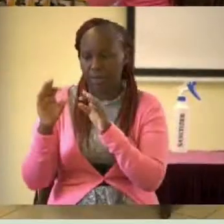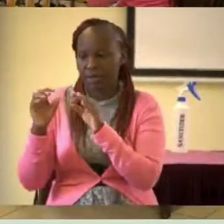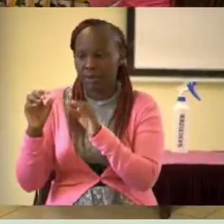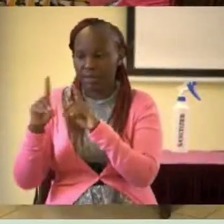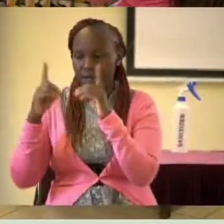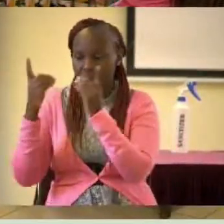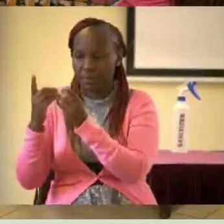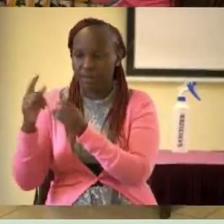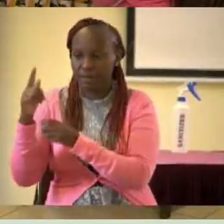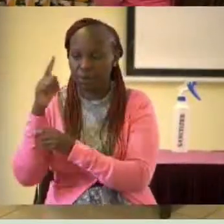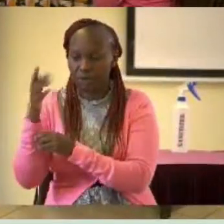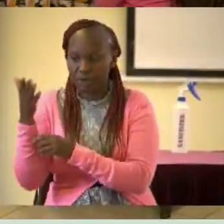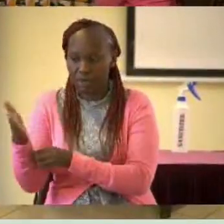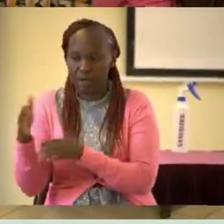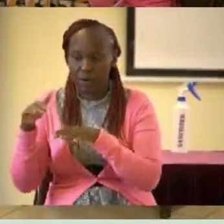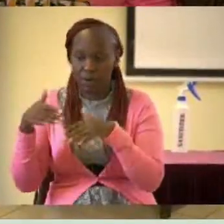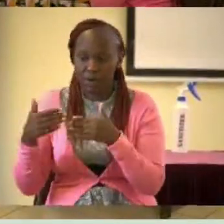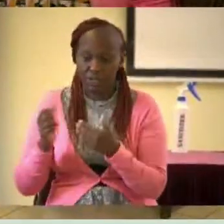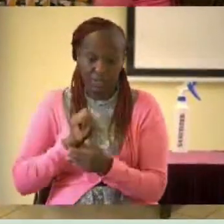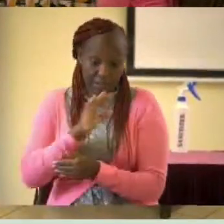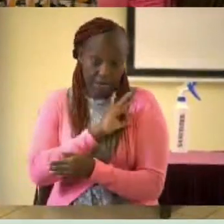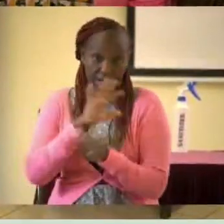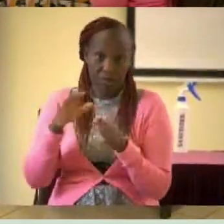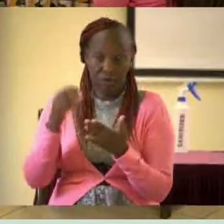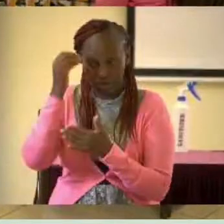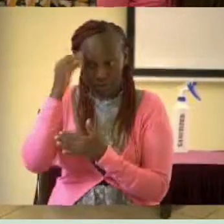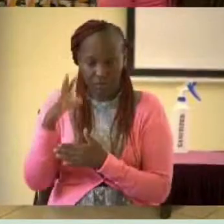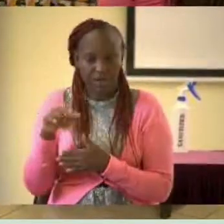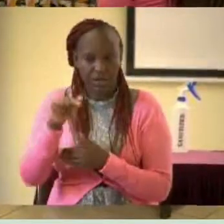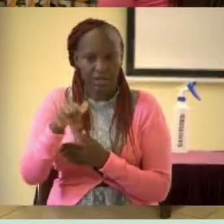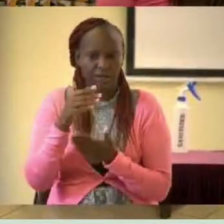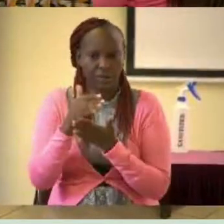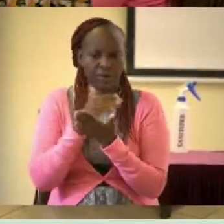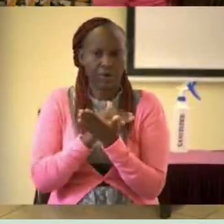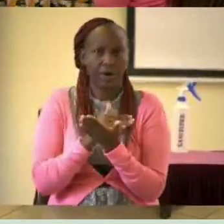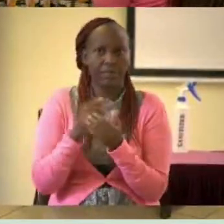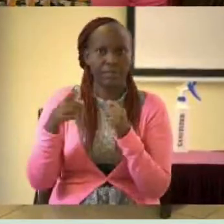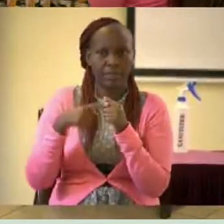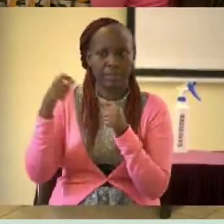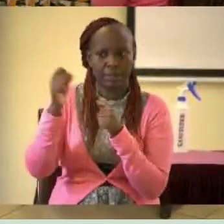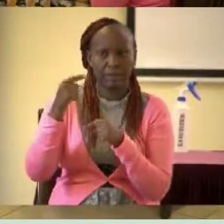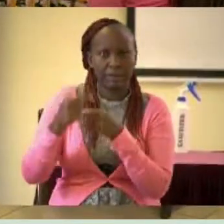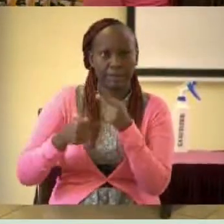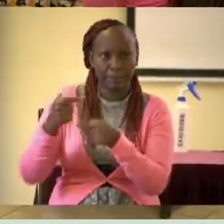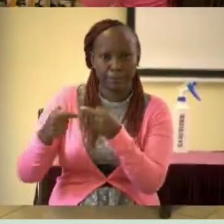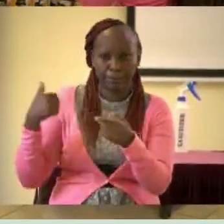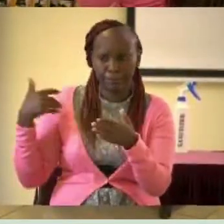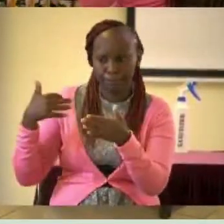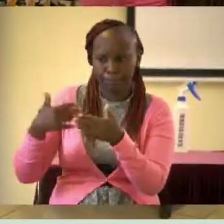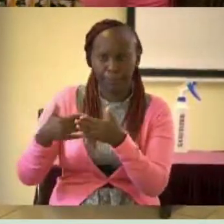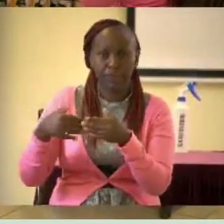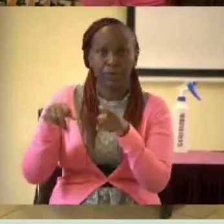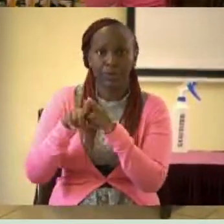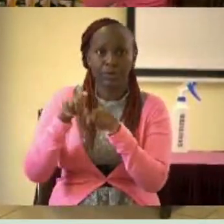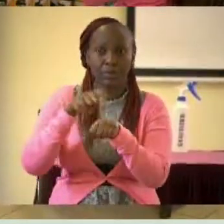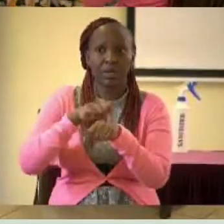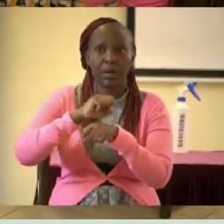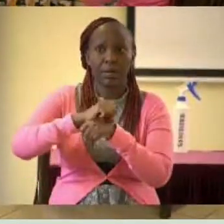or the students, and it has been running for the past 6 months. So even during COVID,